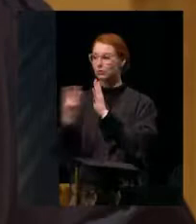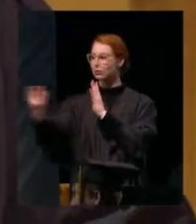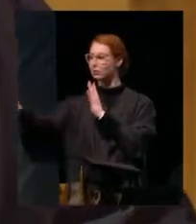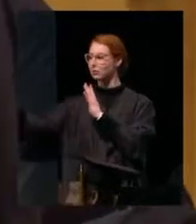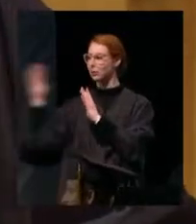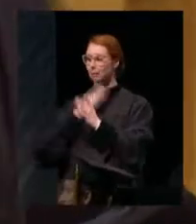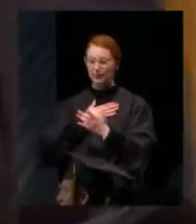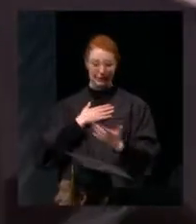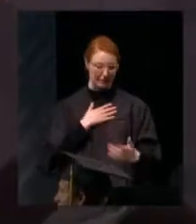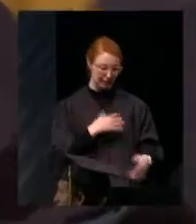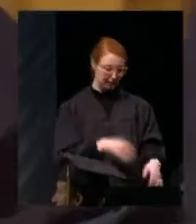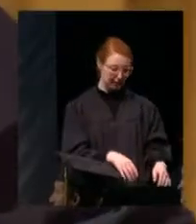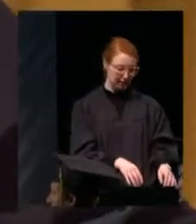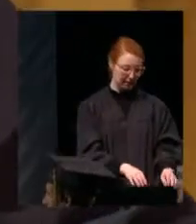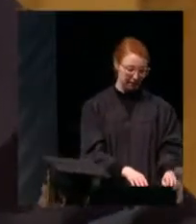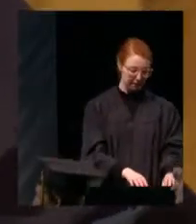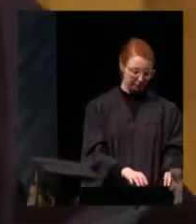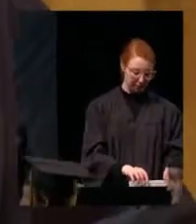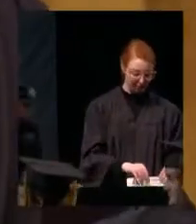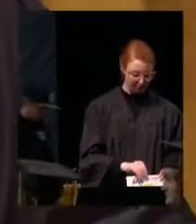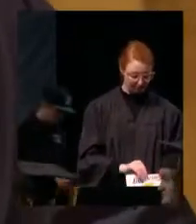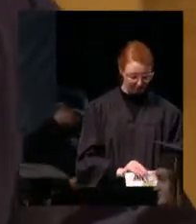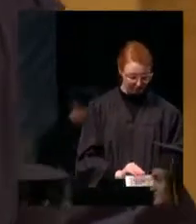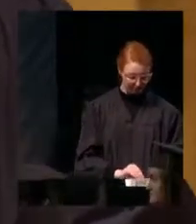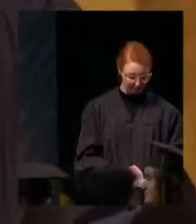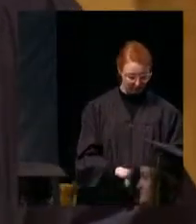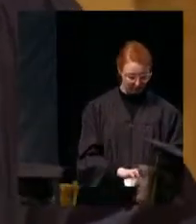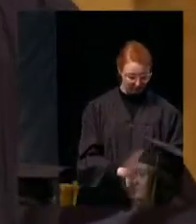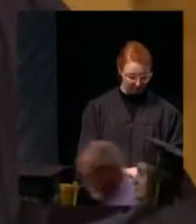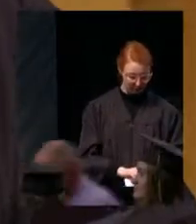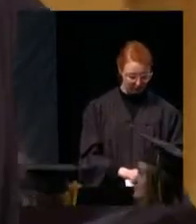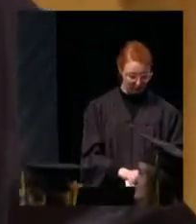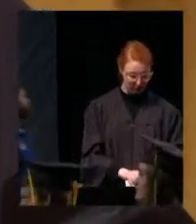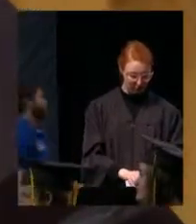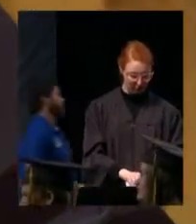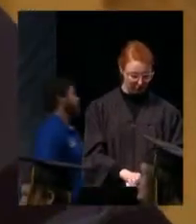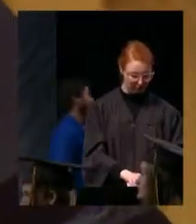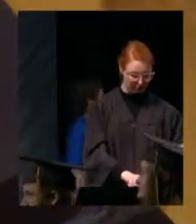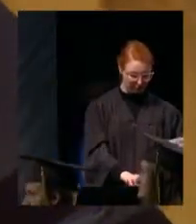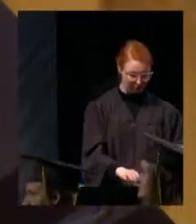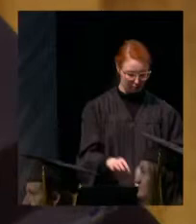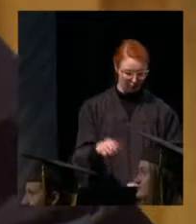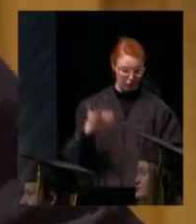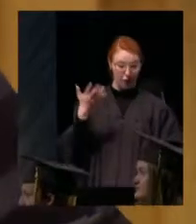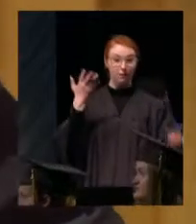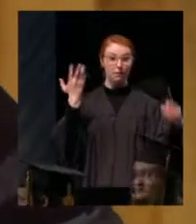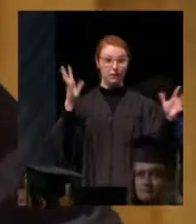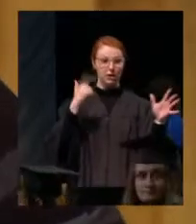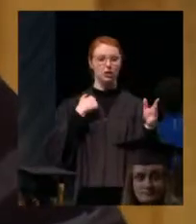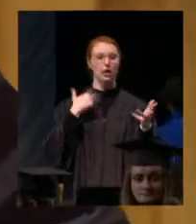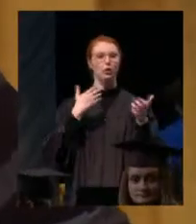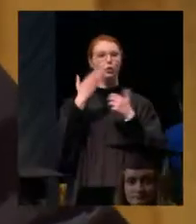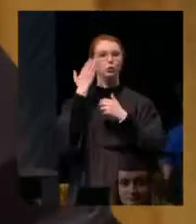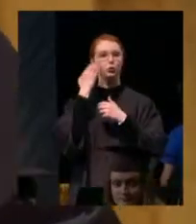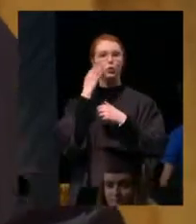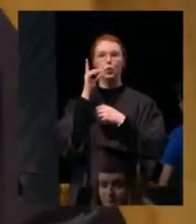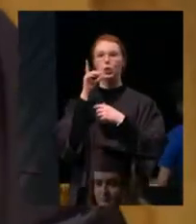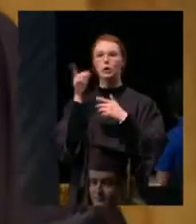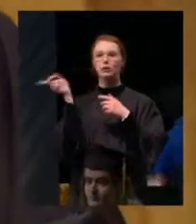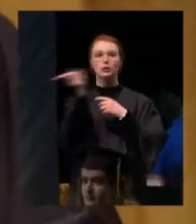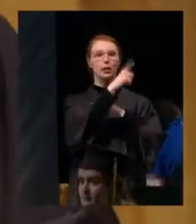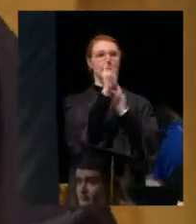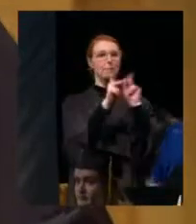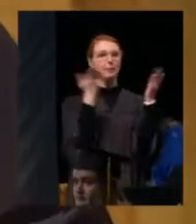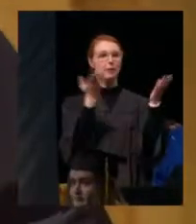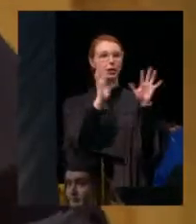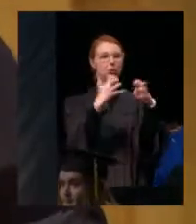stage. As they do that, I would also like to know how many former Bruins that we do have in the